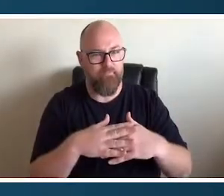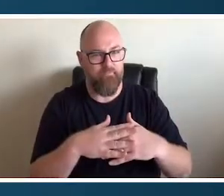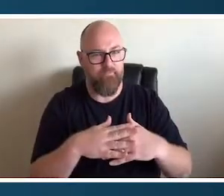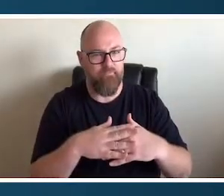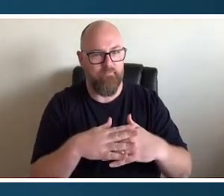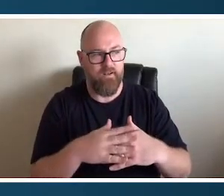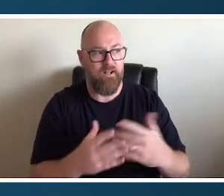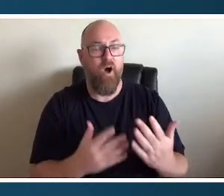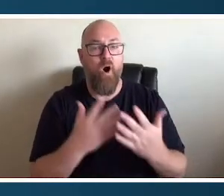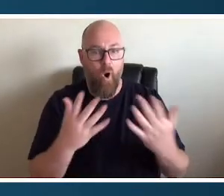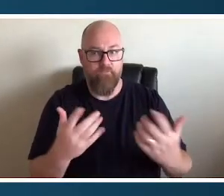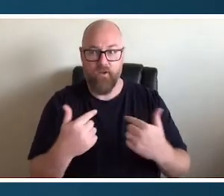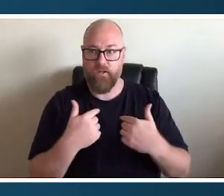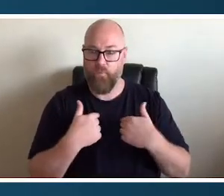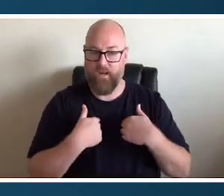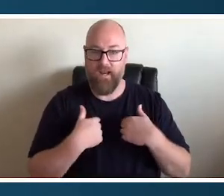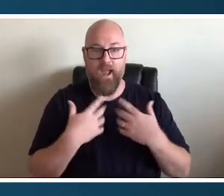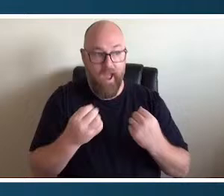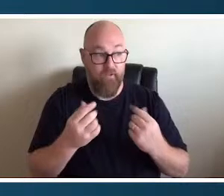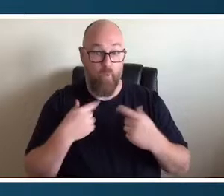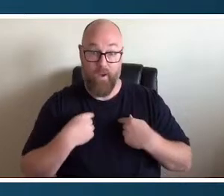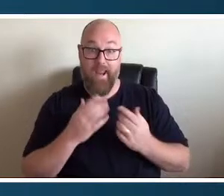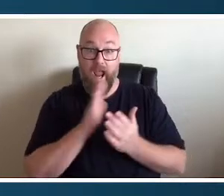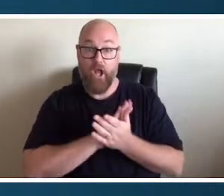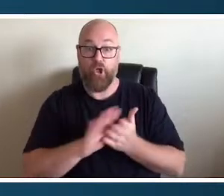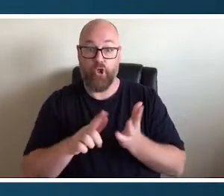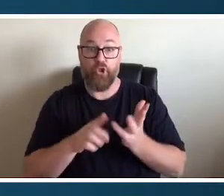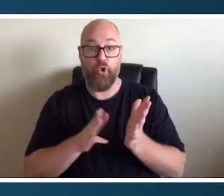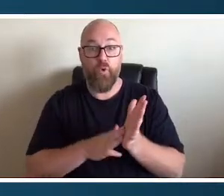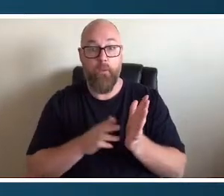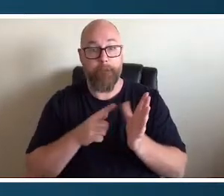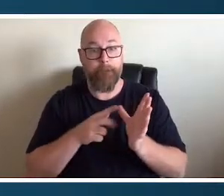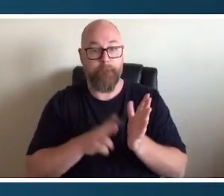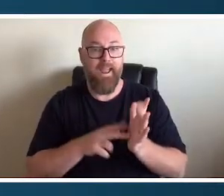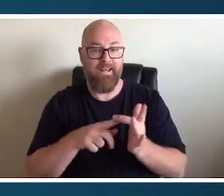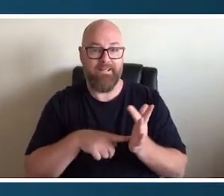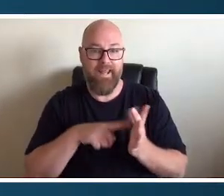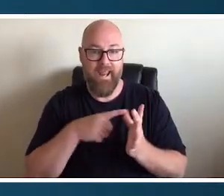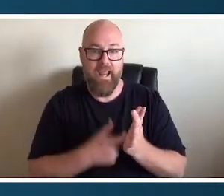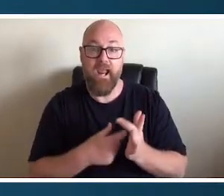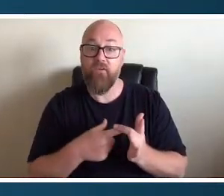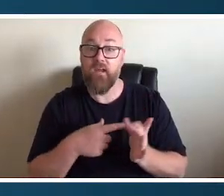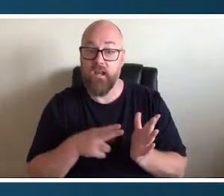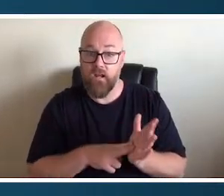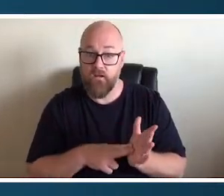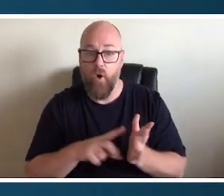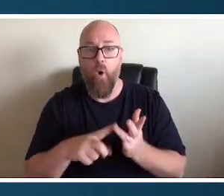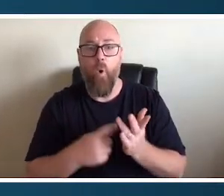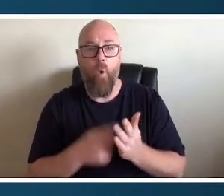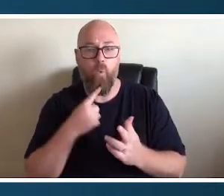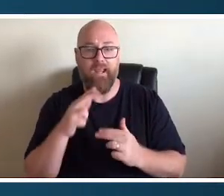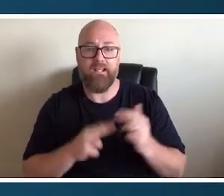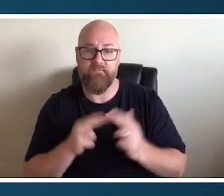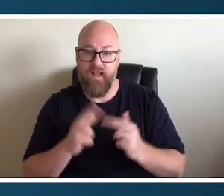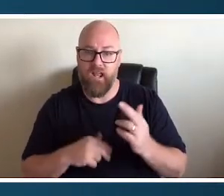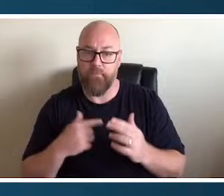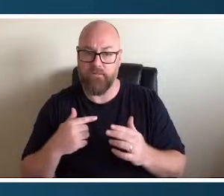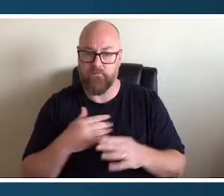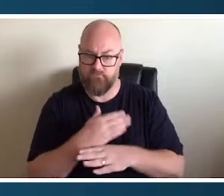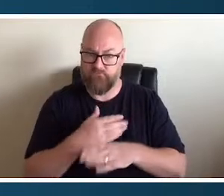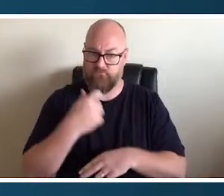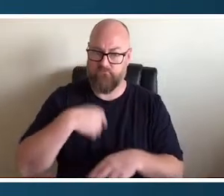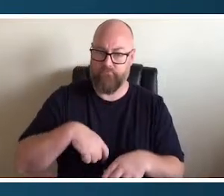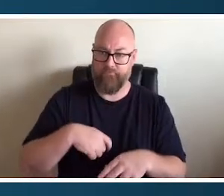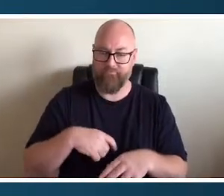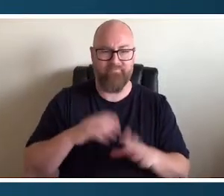box ourselves. We are humanitarians or we are development practitioners. Communities really don't care. Communities only look, do they